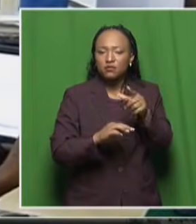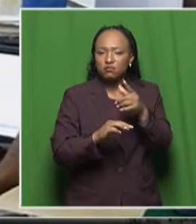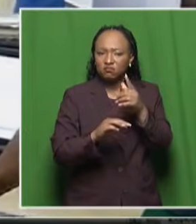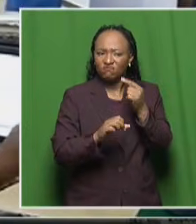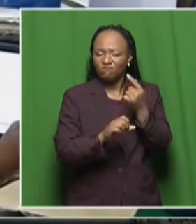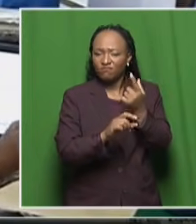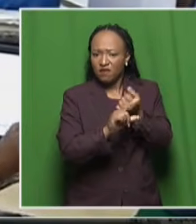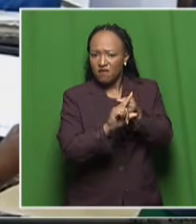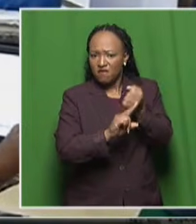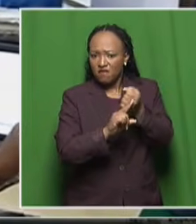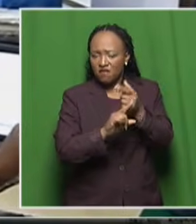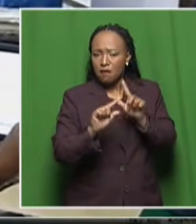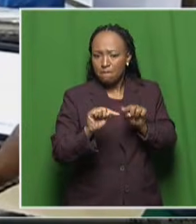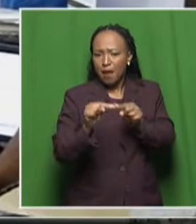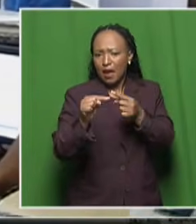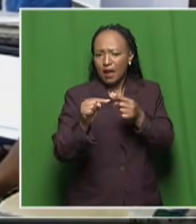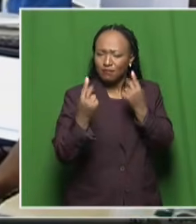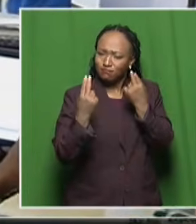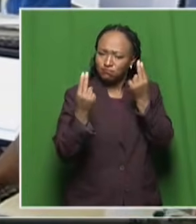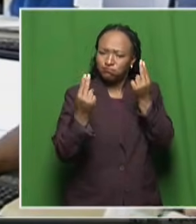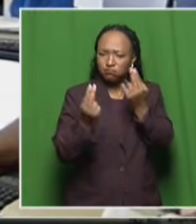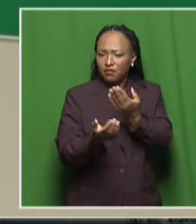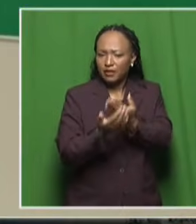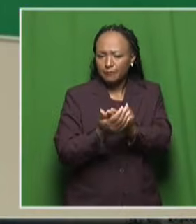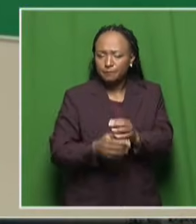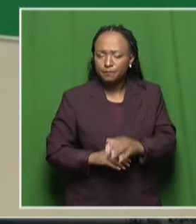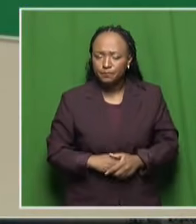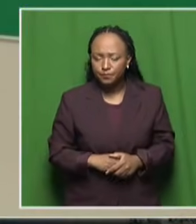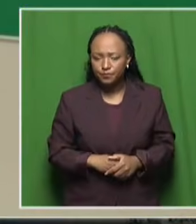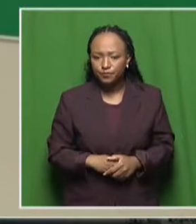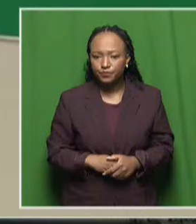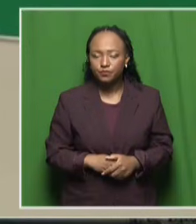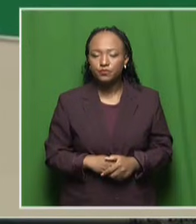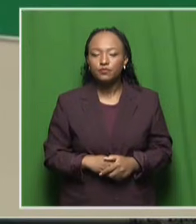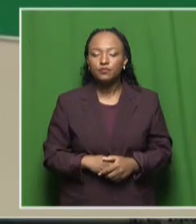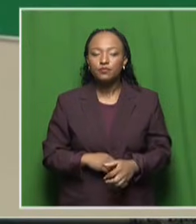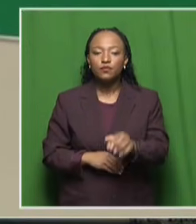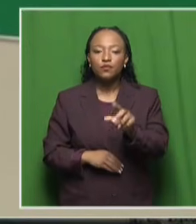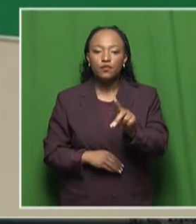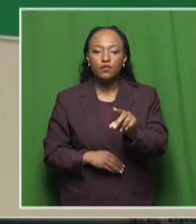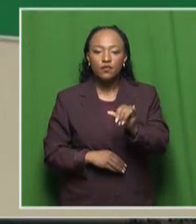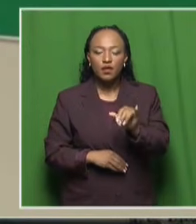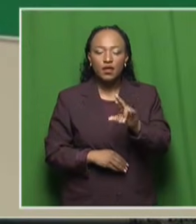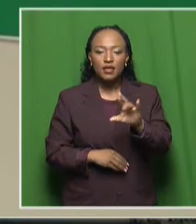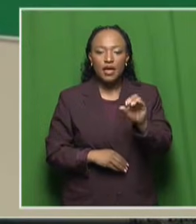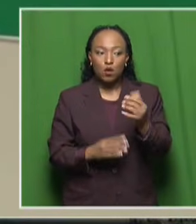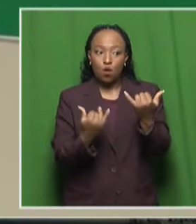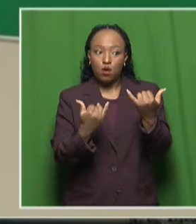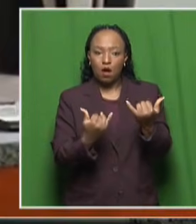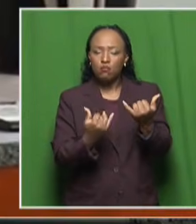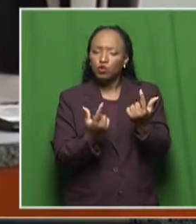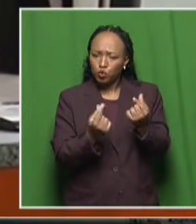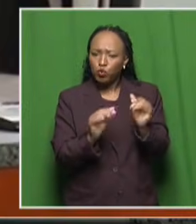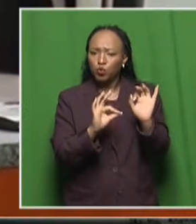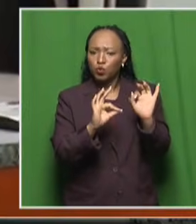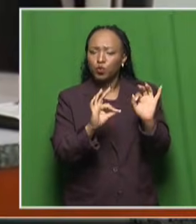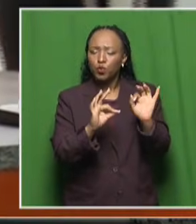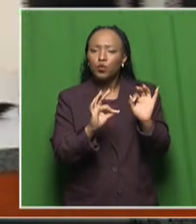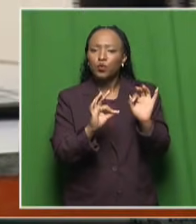issue. So, as we understand, Dr. Makhubele, DIRCO is in fact doing just that. What would be